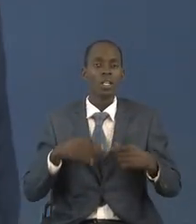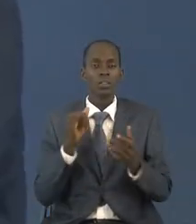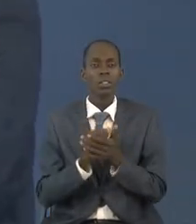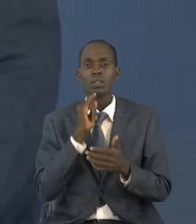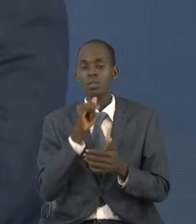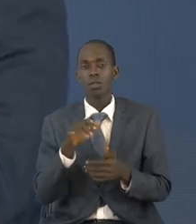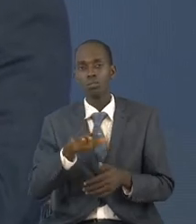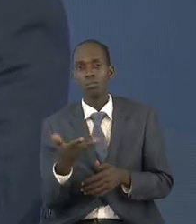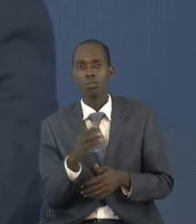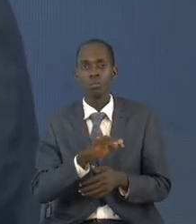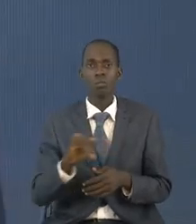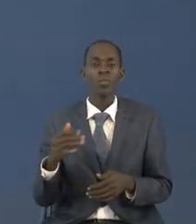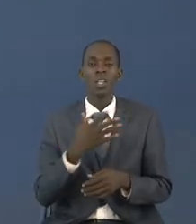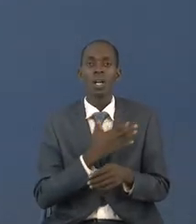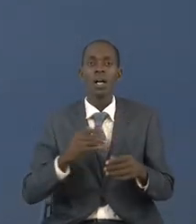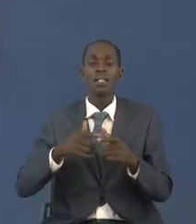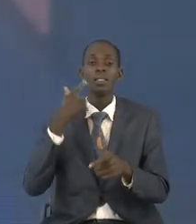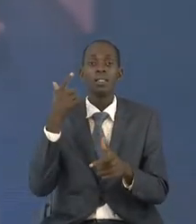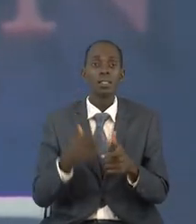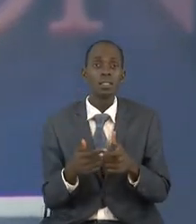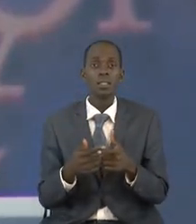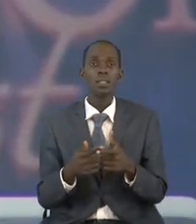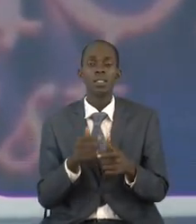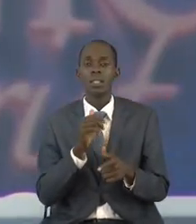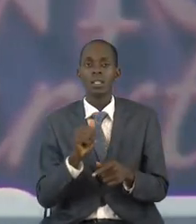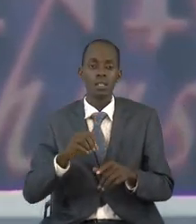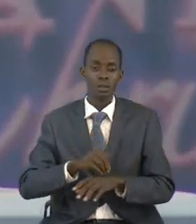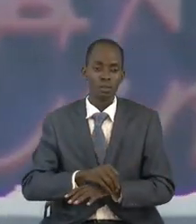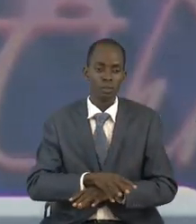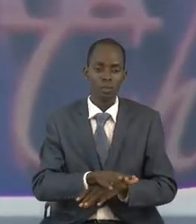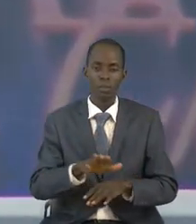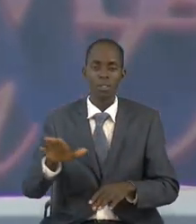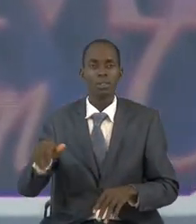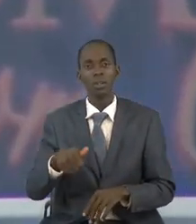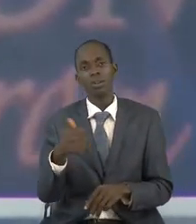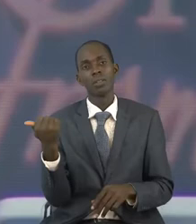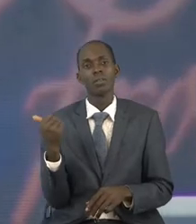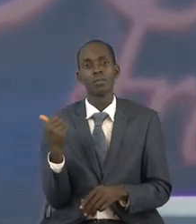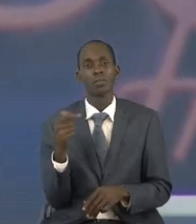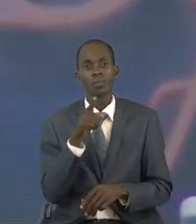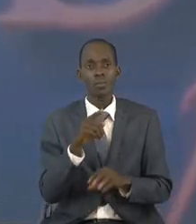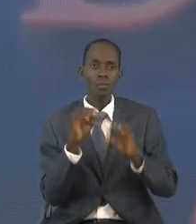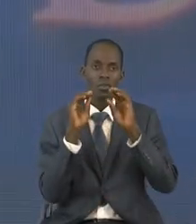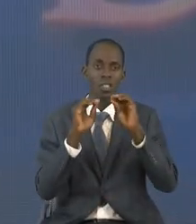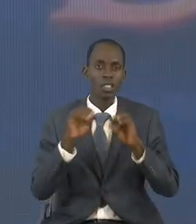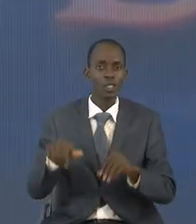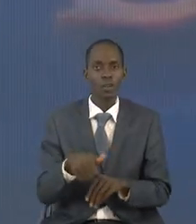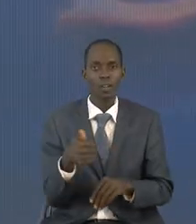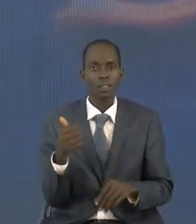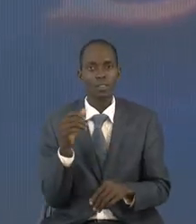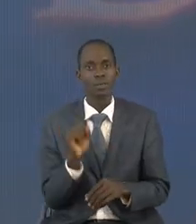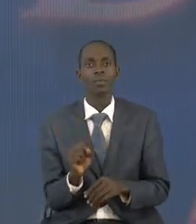life. And then you influence others. You teach others.